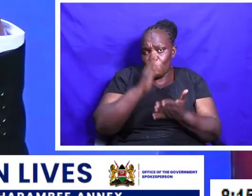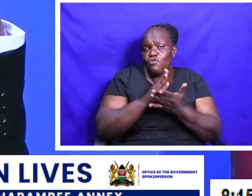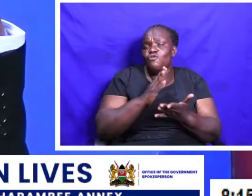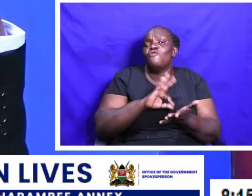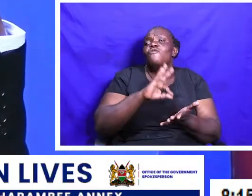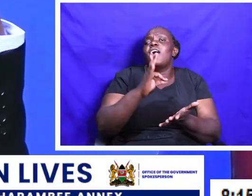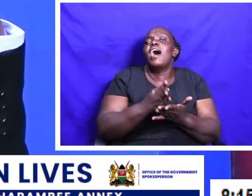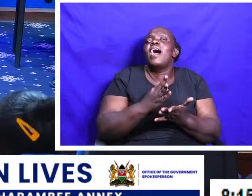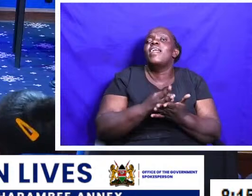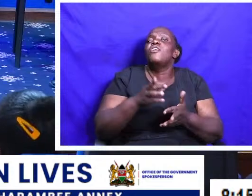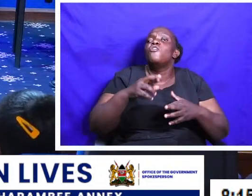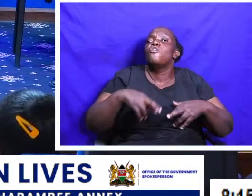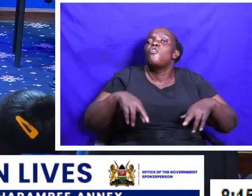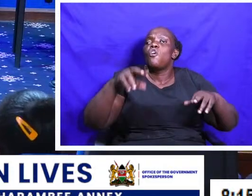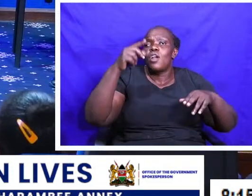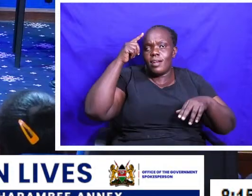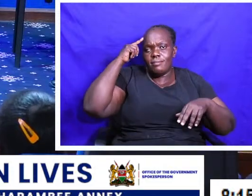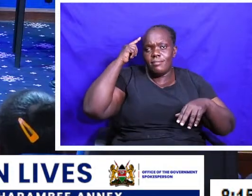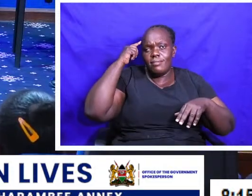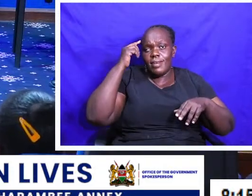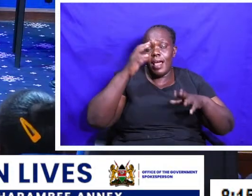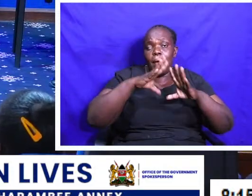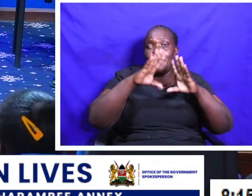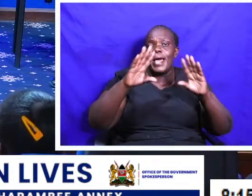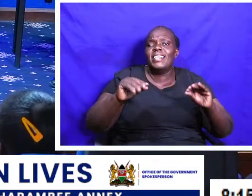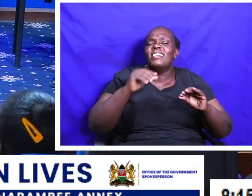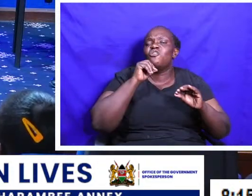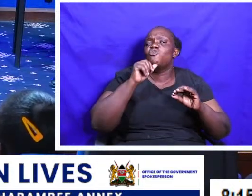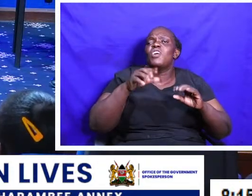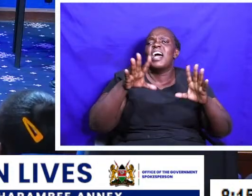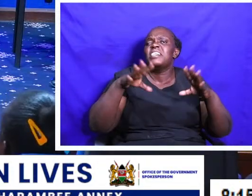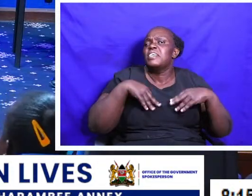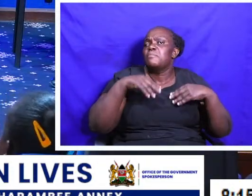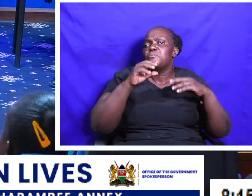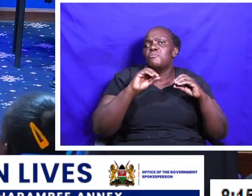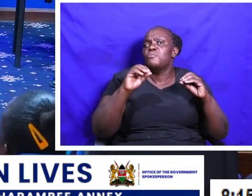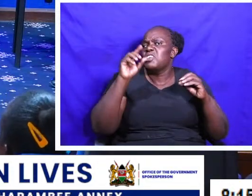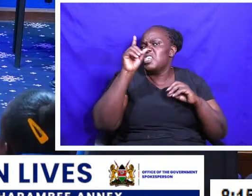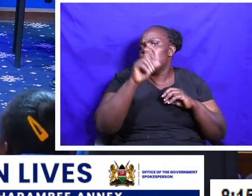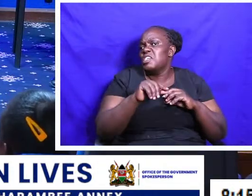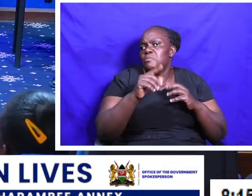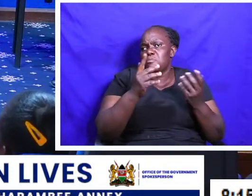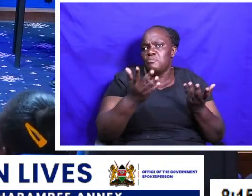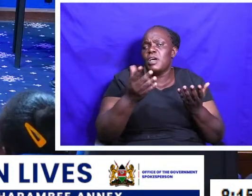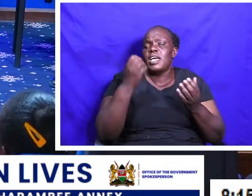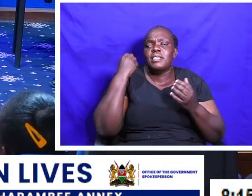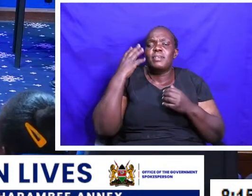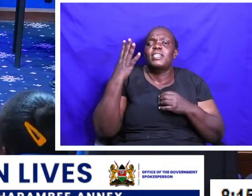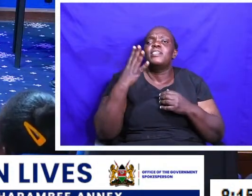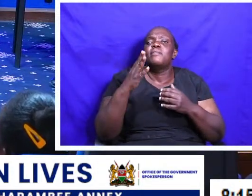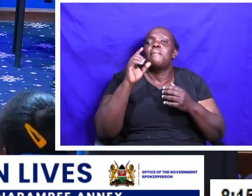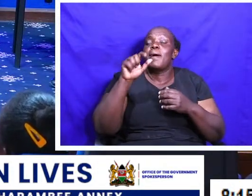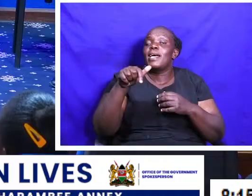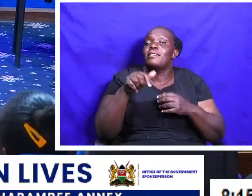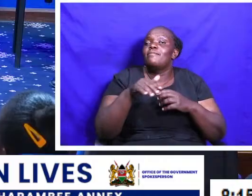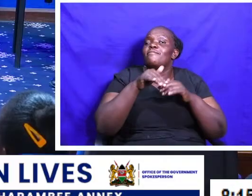actually fund a tarmac road. Our budget does not allow us to do that. We have to rely on Kura and